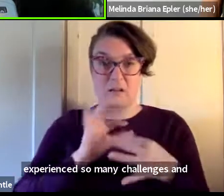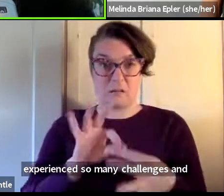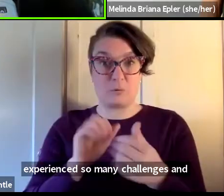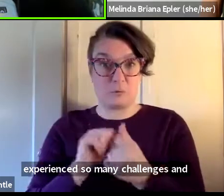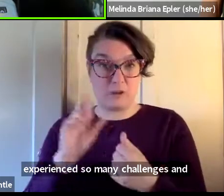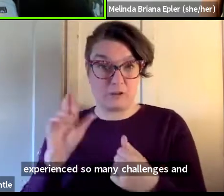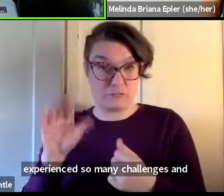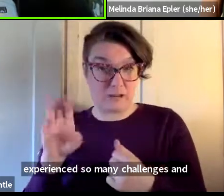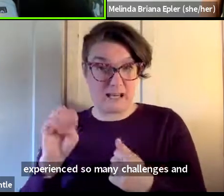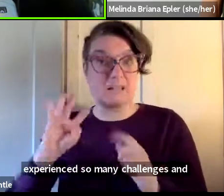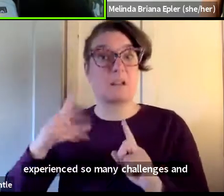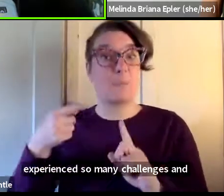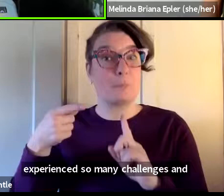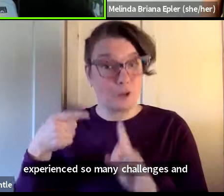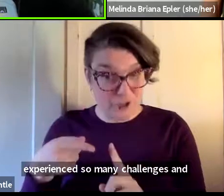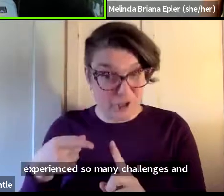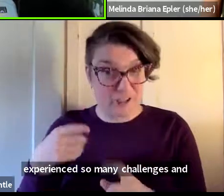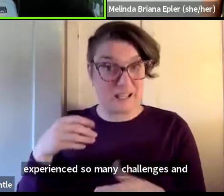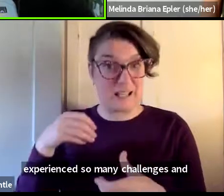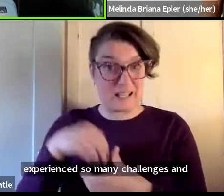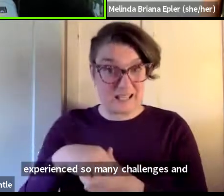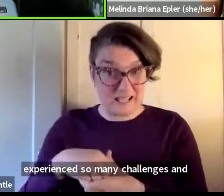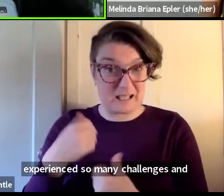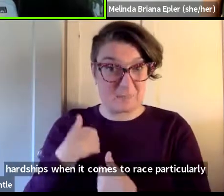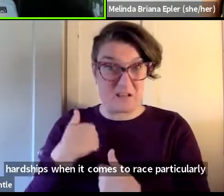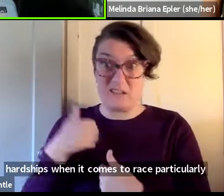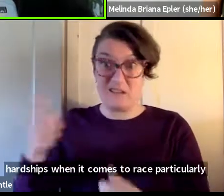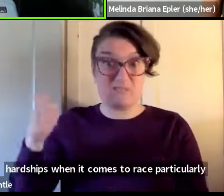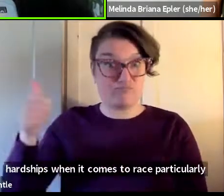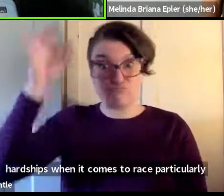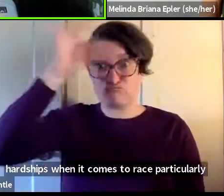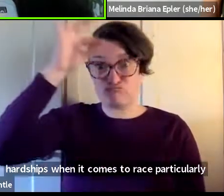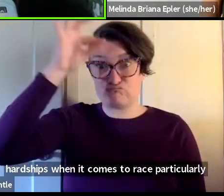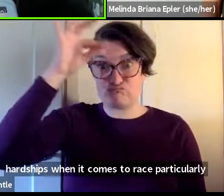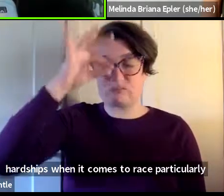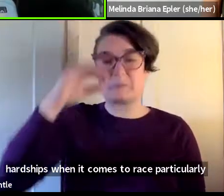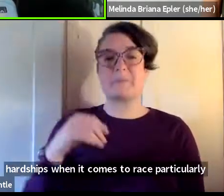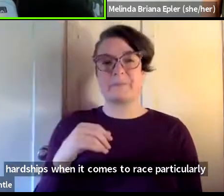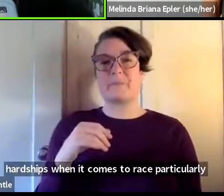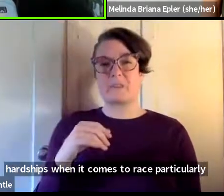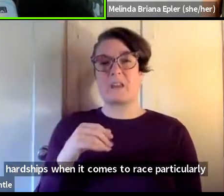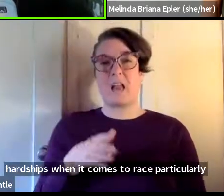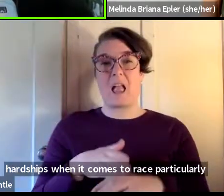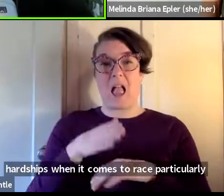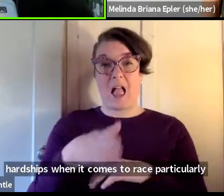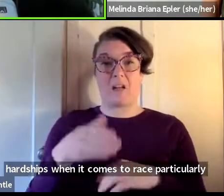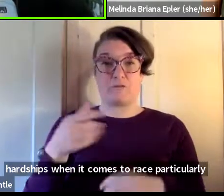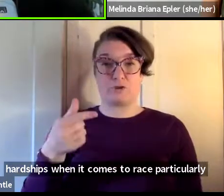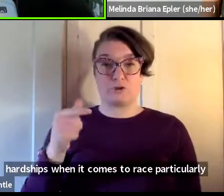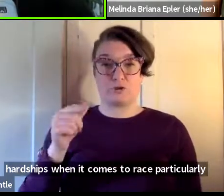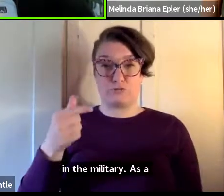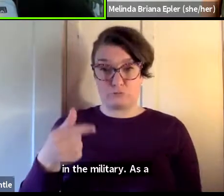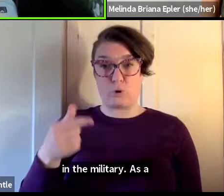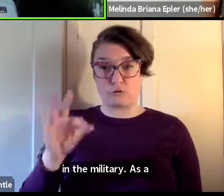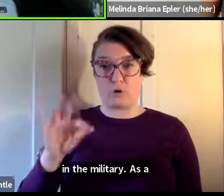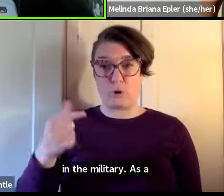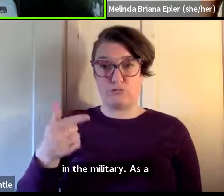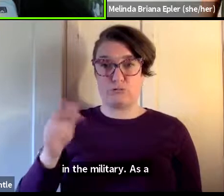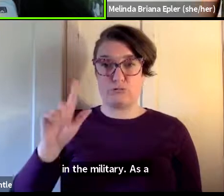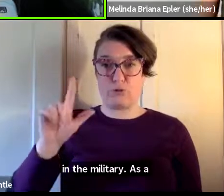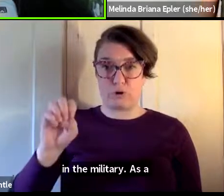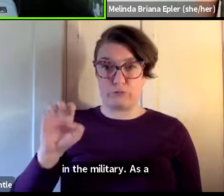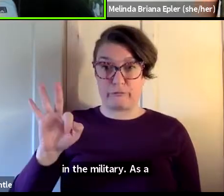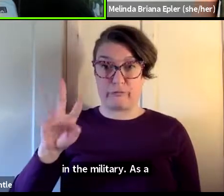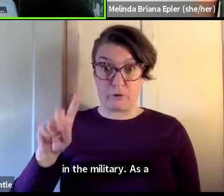race, particularly in the military. And I mean, as a follow-up after George Floyd was murdered, they